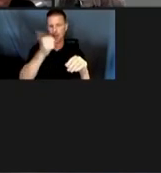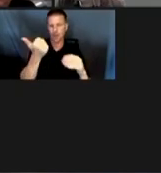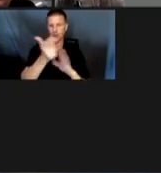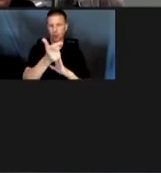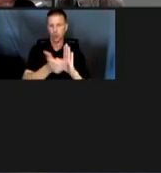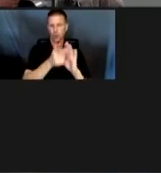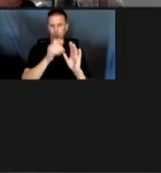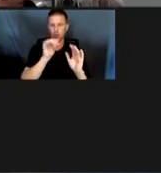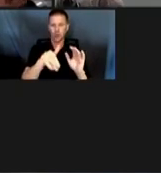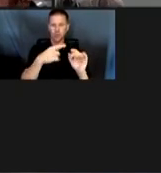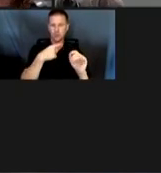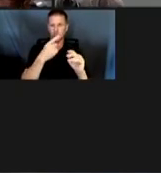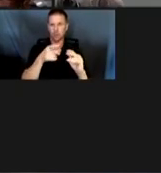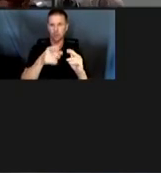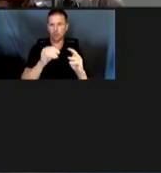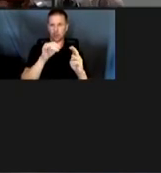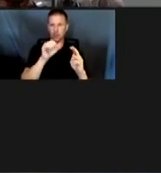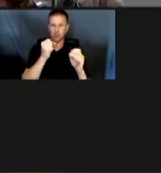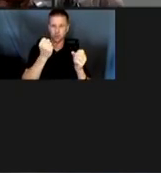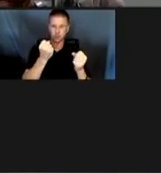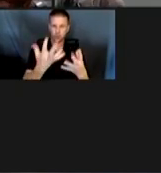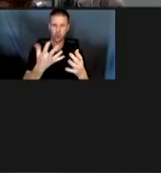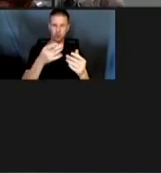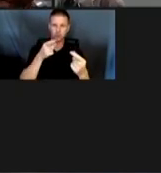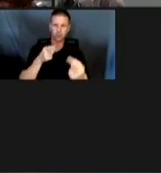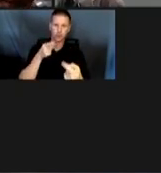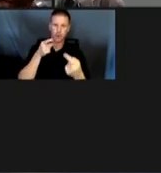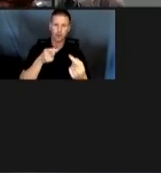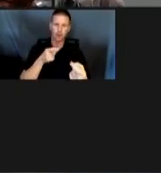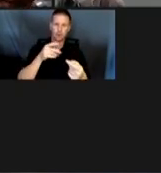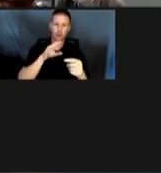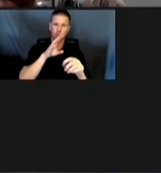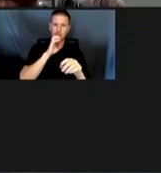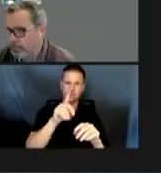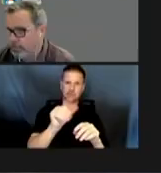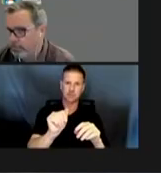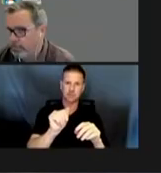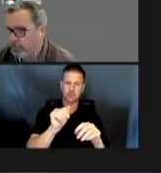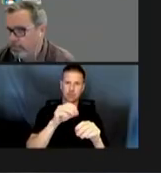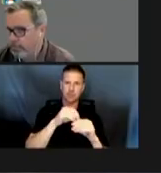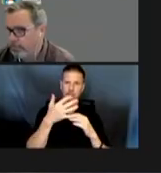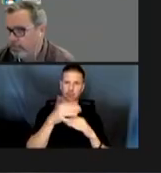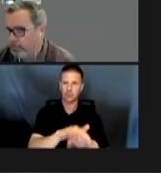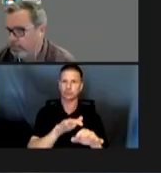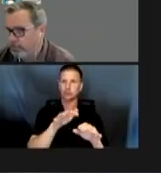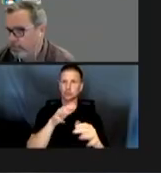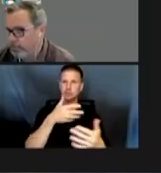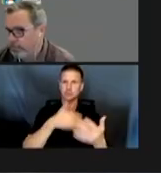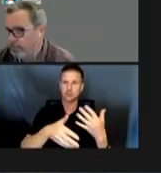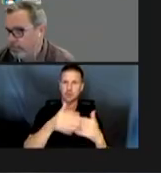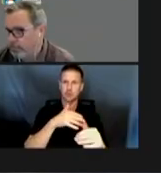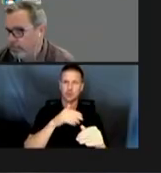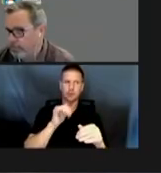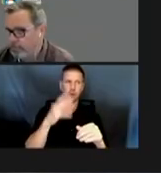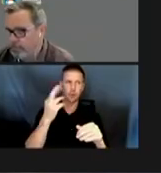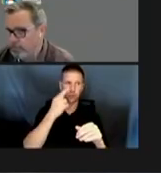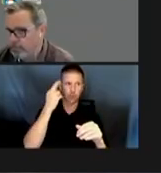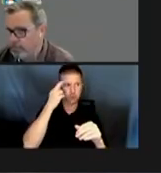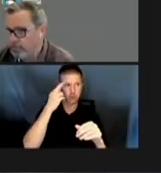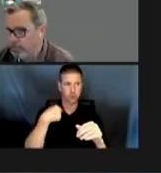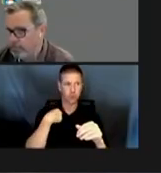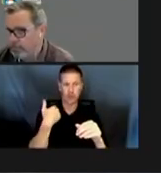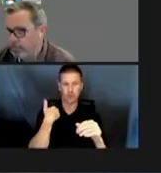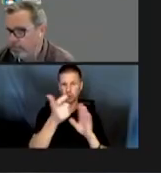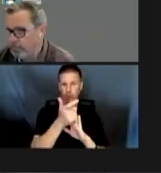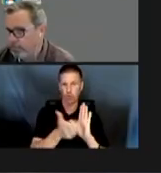that are saying there is so much struggle being disabled in mainstream society as it is, that the reason that we have the